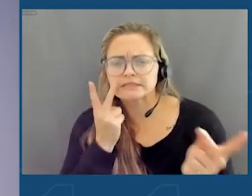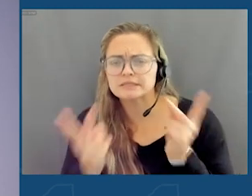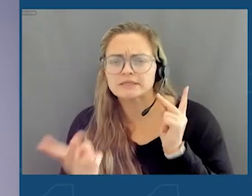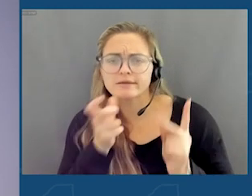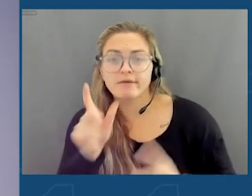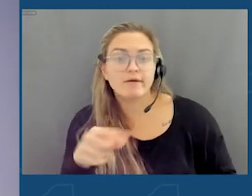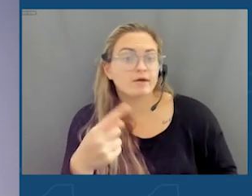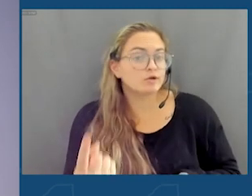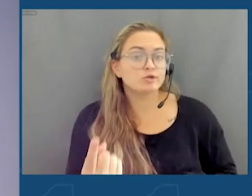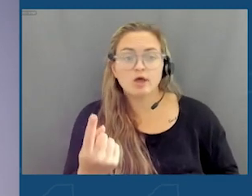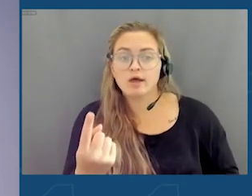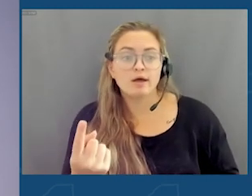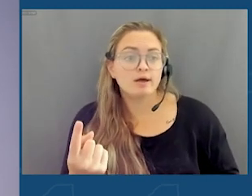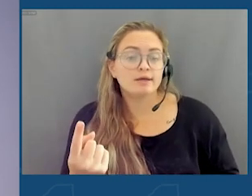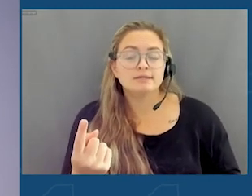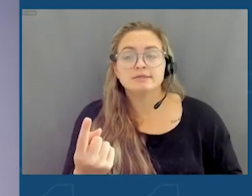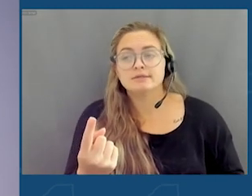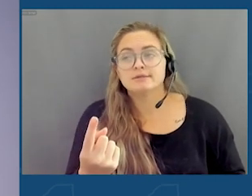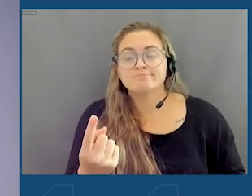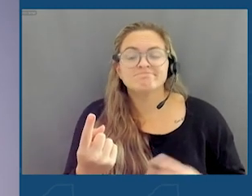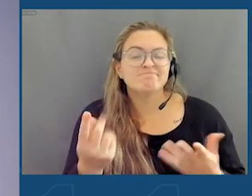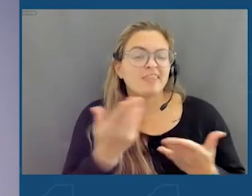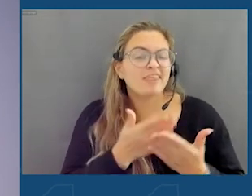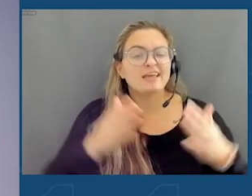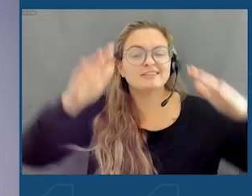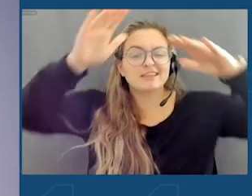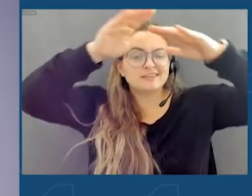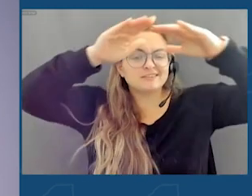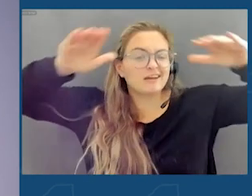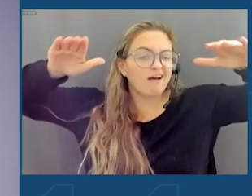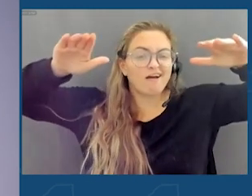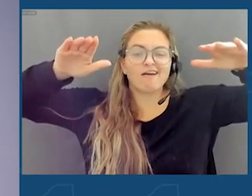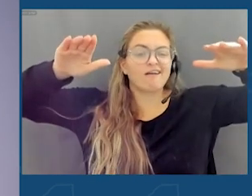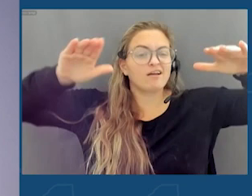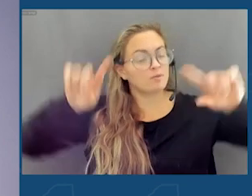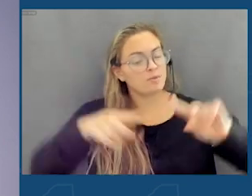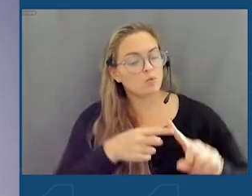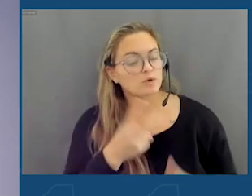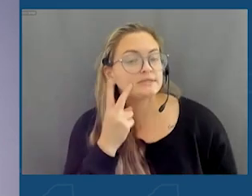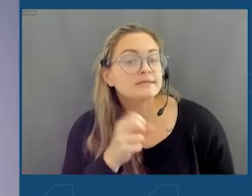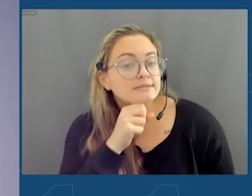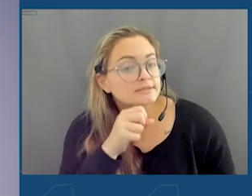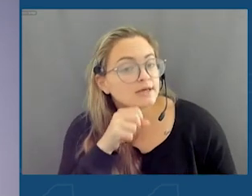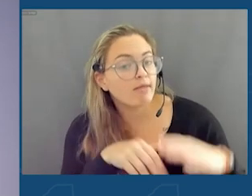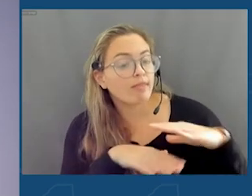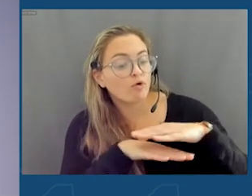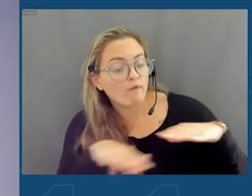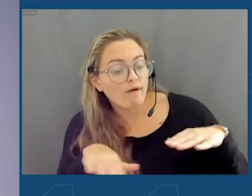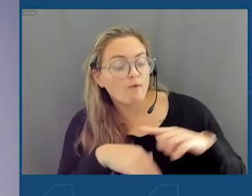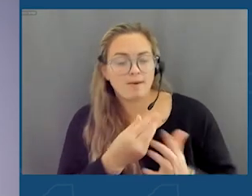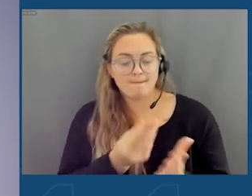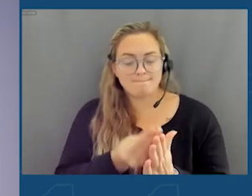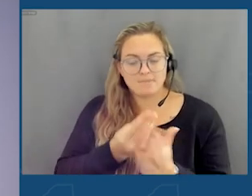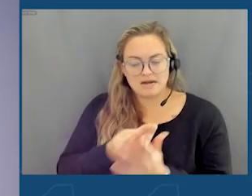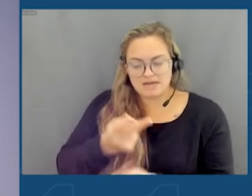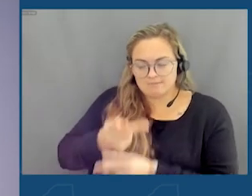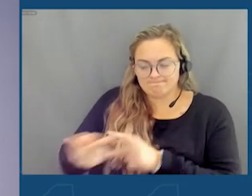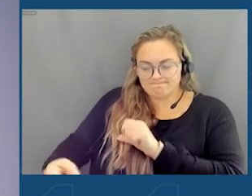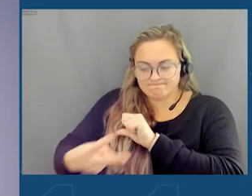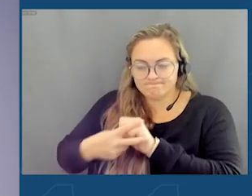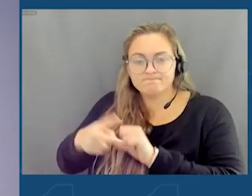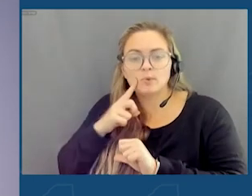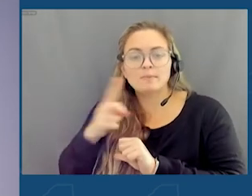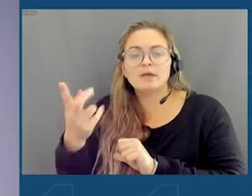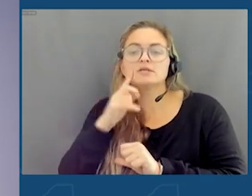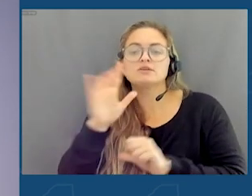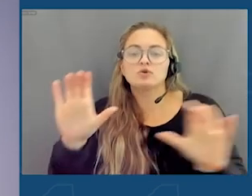just pie in the sky, but steel in the ground and money in the pockets of the American people because of the bold action you all are taking.